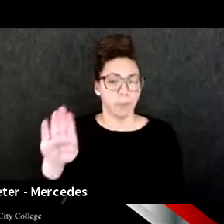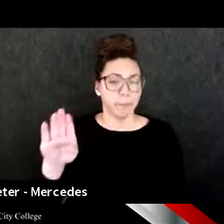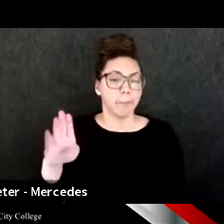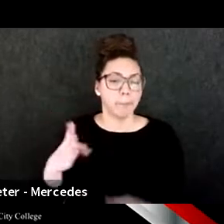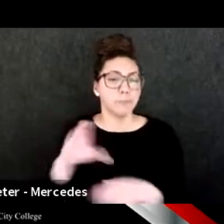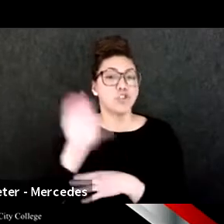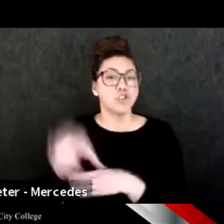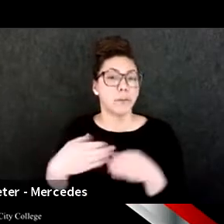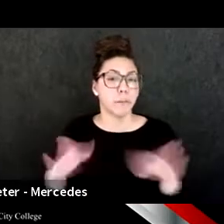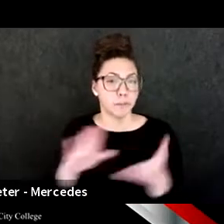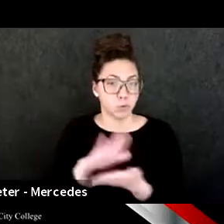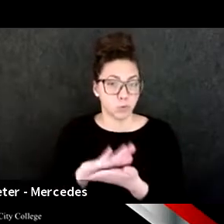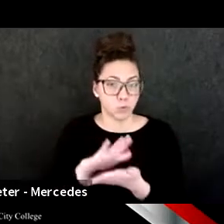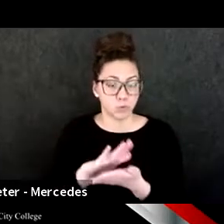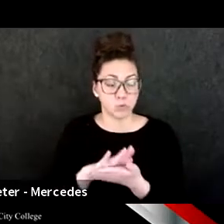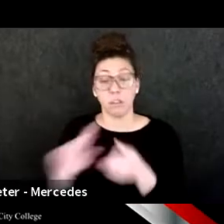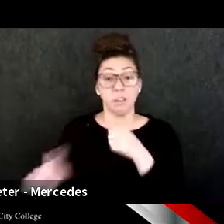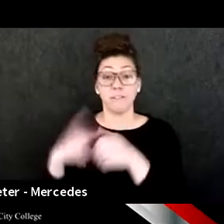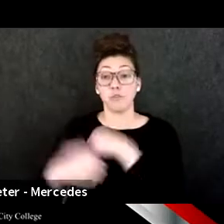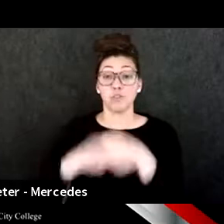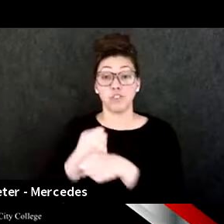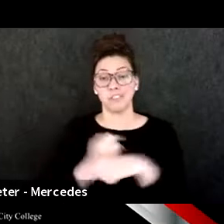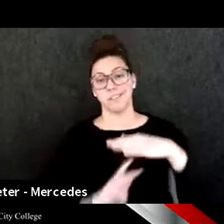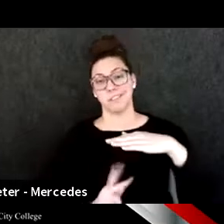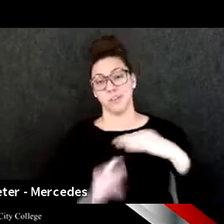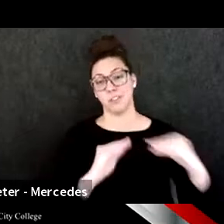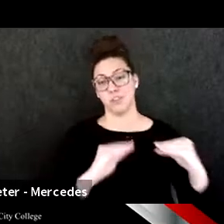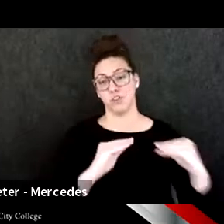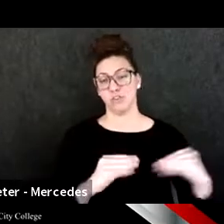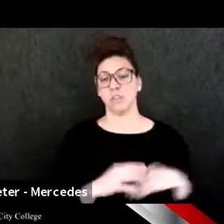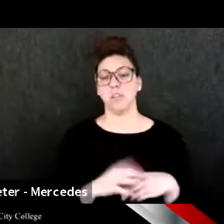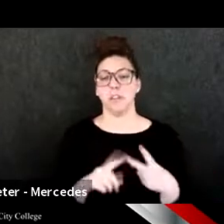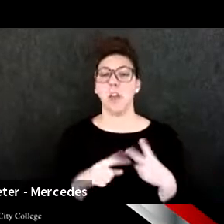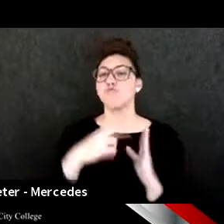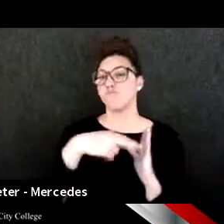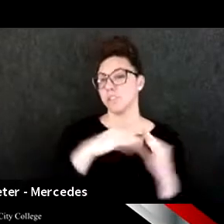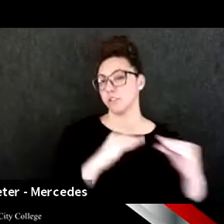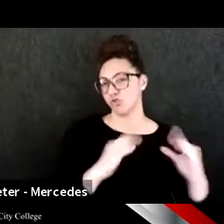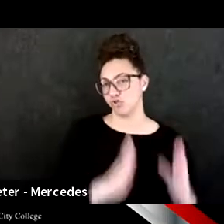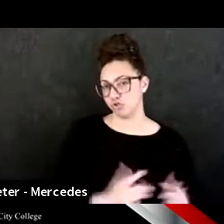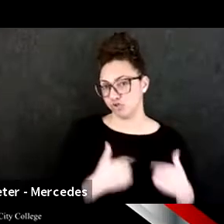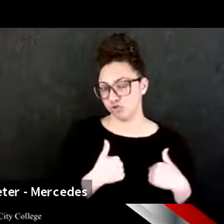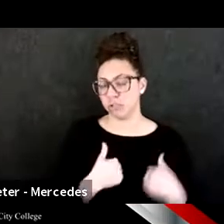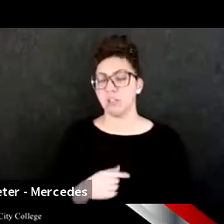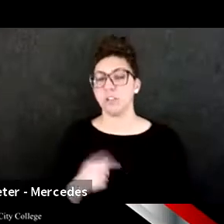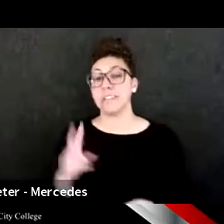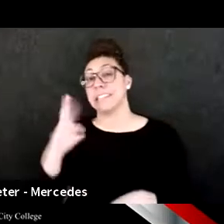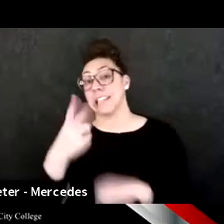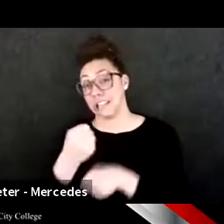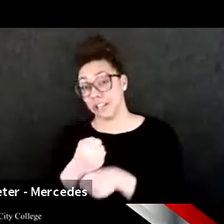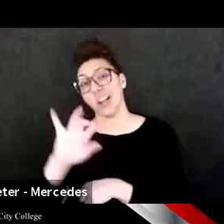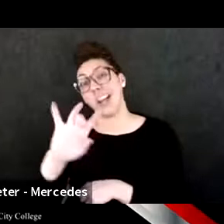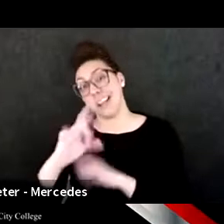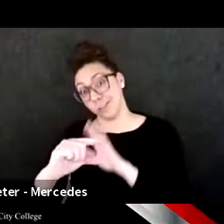Schools. And at the first year, they started me as a kindergarten teacher and a reading teacher. And the second year, they made me the eighth grade